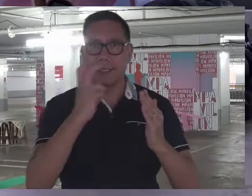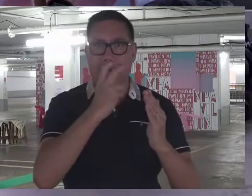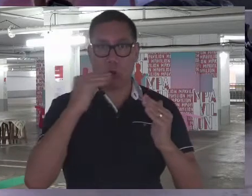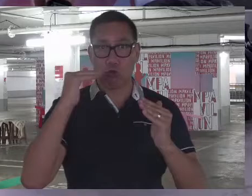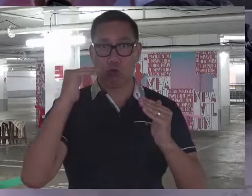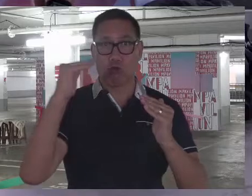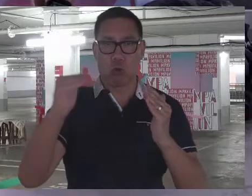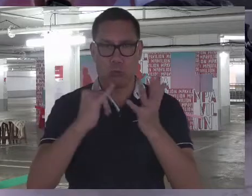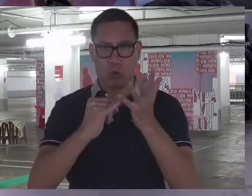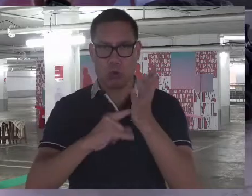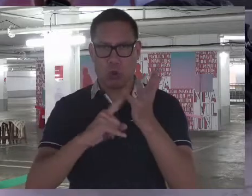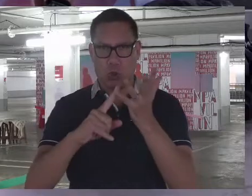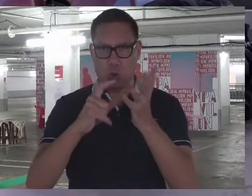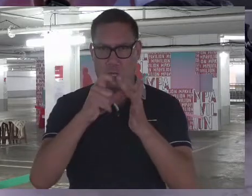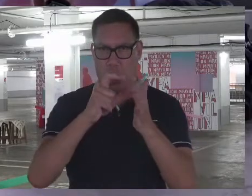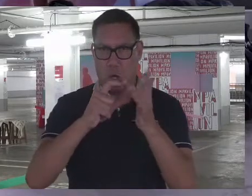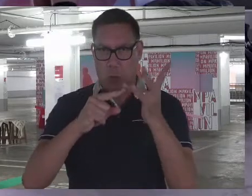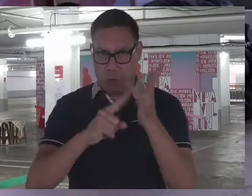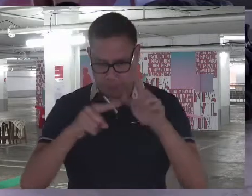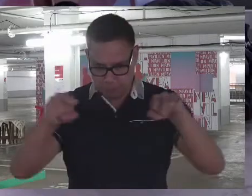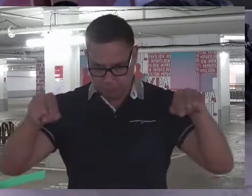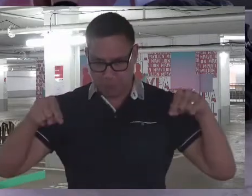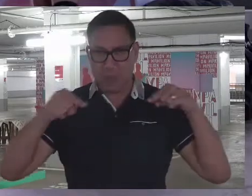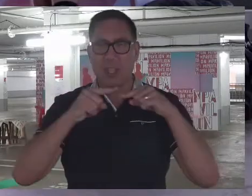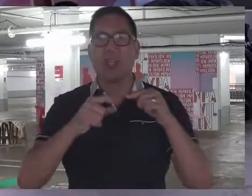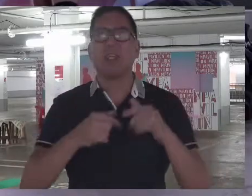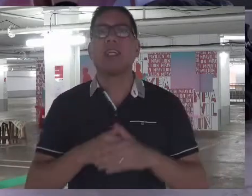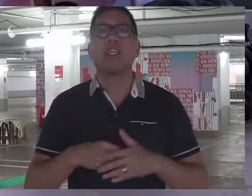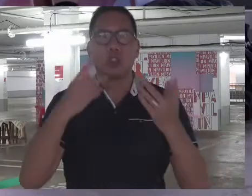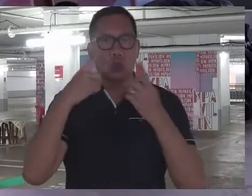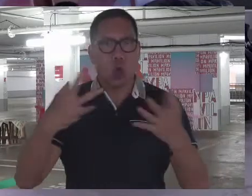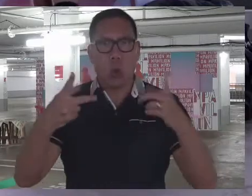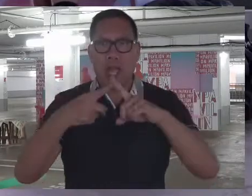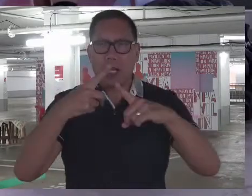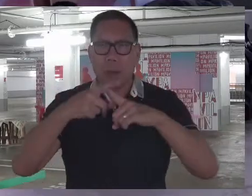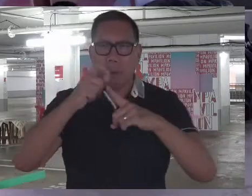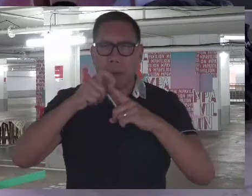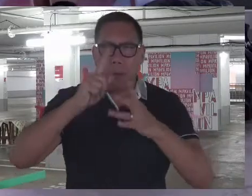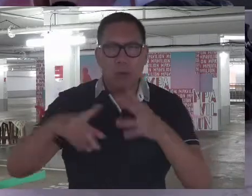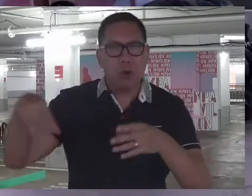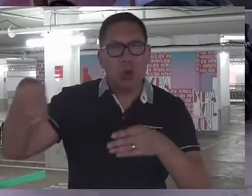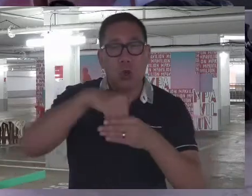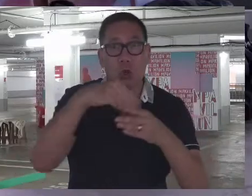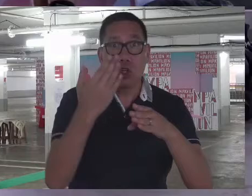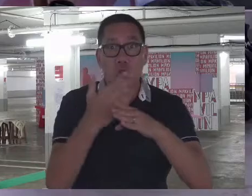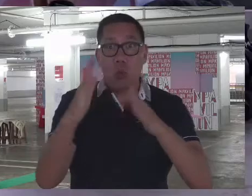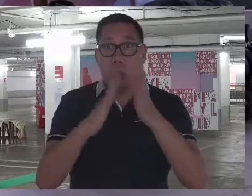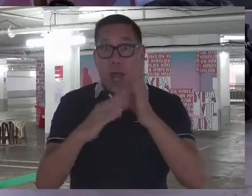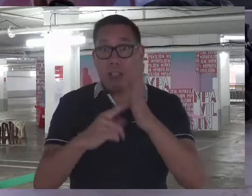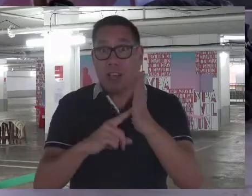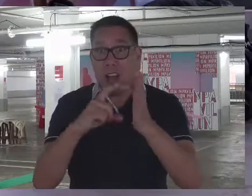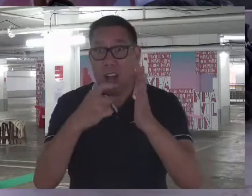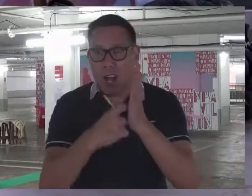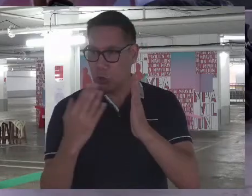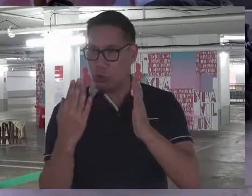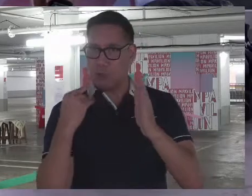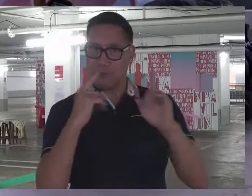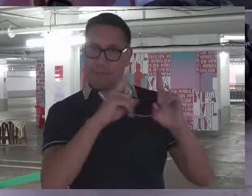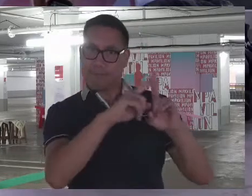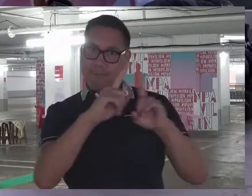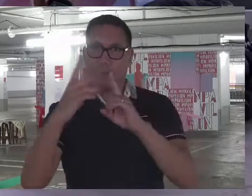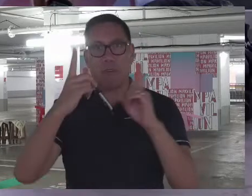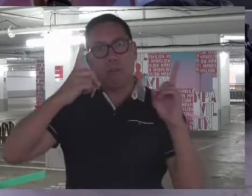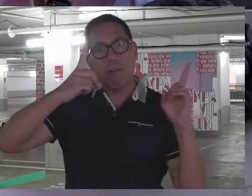Chappell's work has recently appeared in group and solo exhibitions, including New Matter, Recent Forms of Photography at the